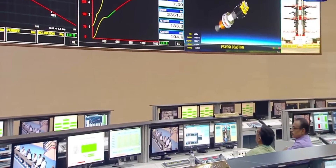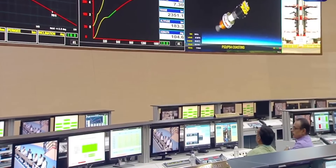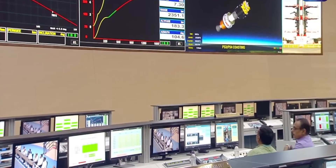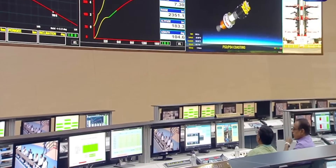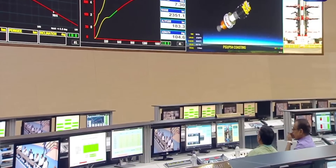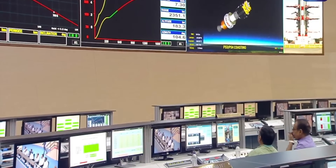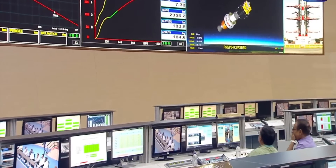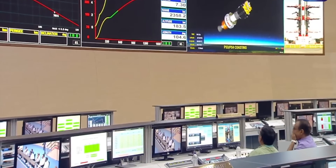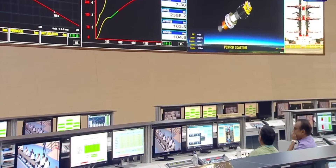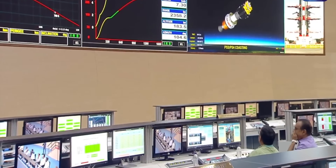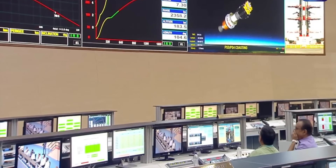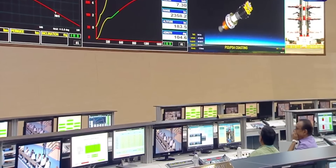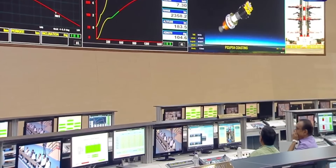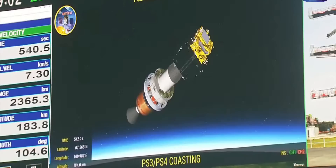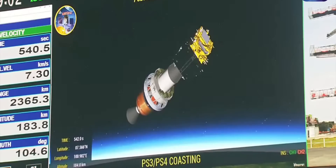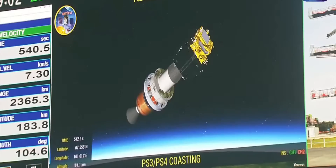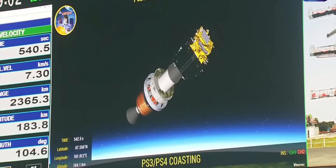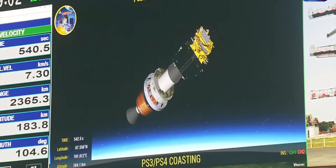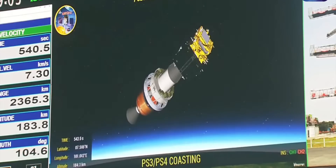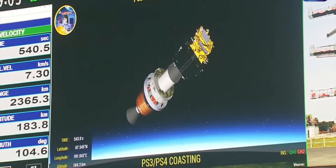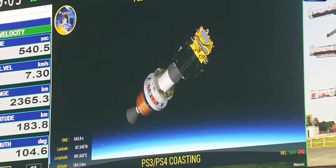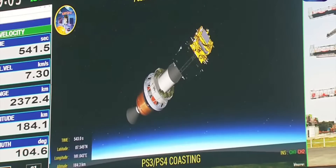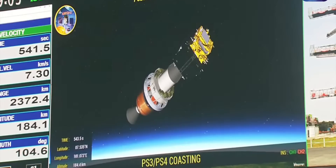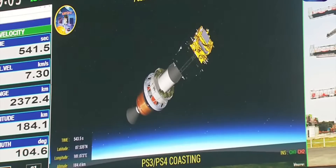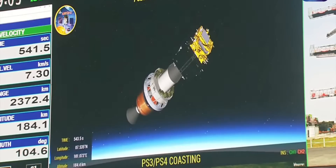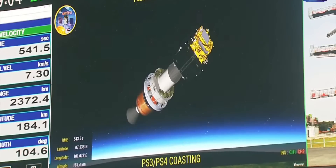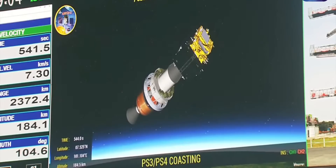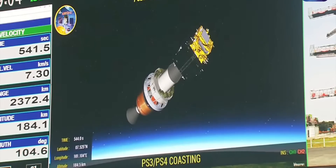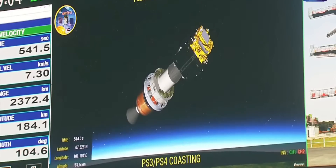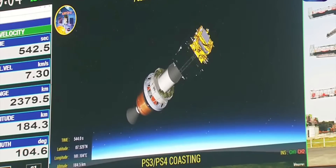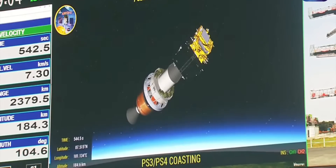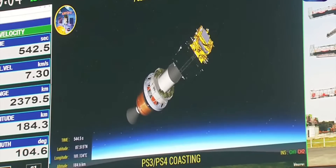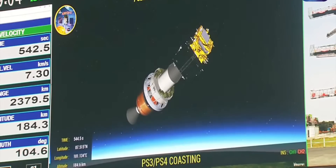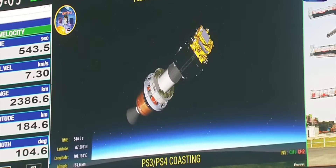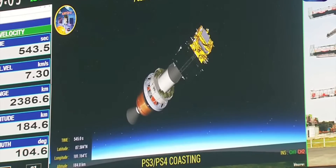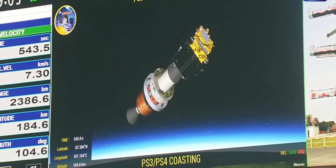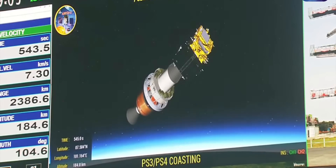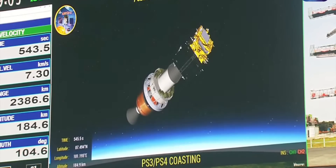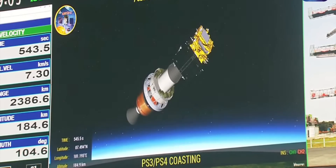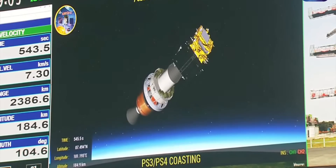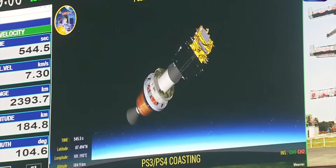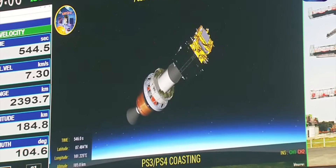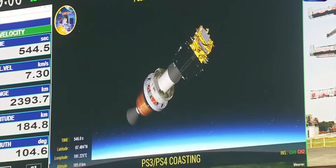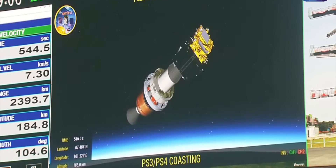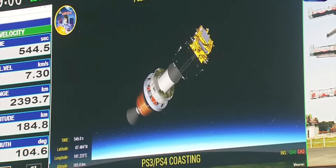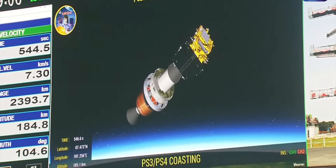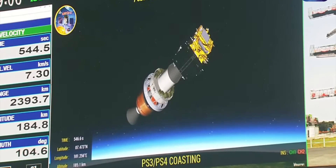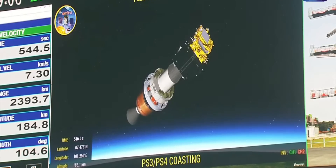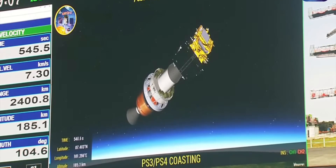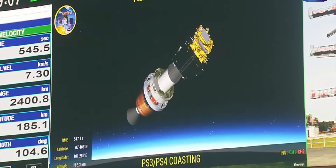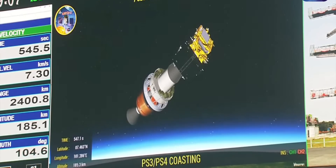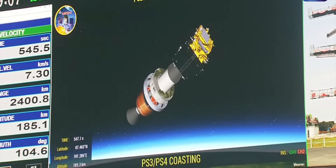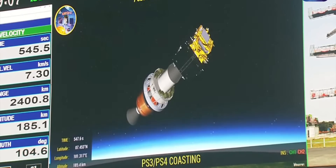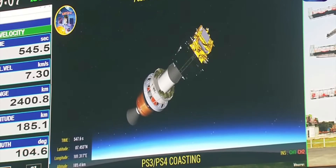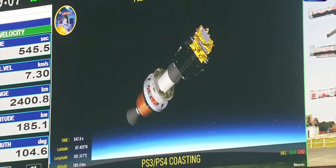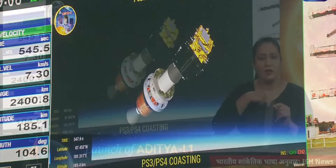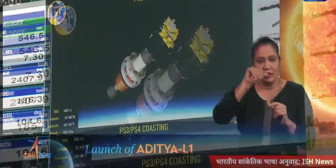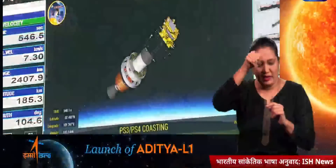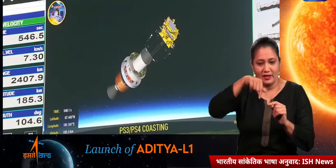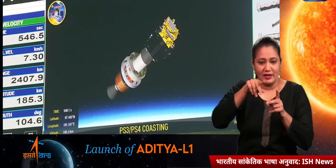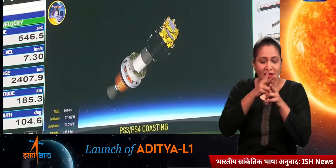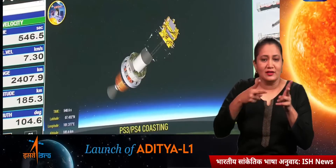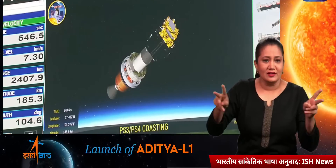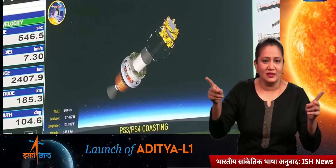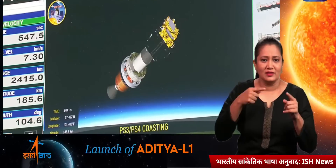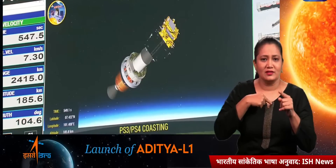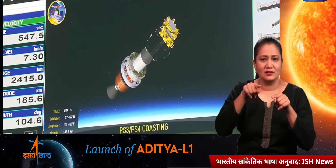Plus 9 minutes. Speaking a few words about the Aditya L1, describing the sun, Indian Vedas have said,